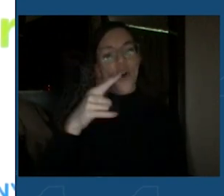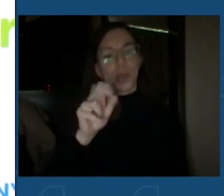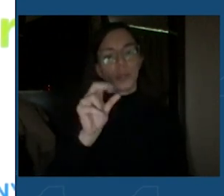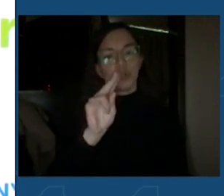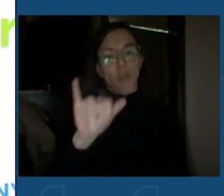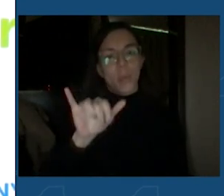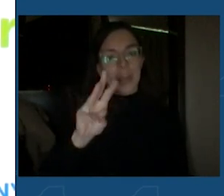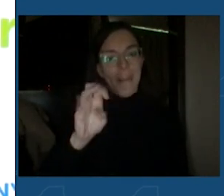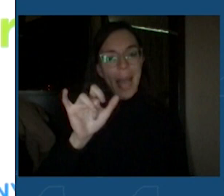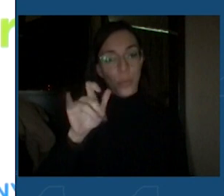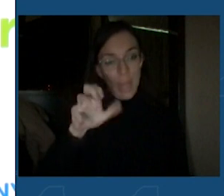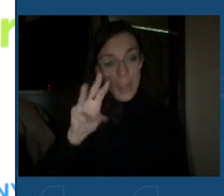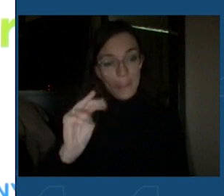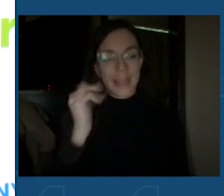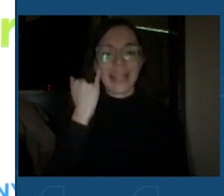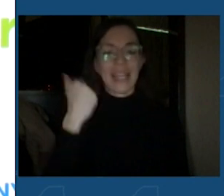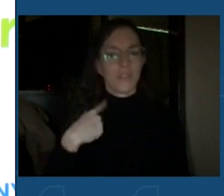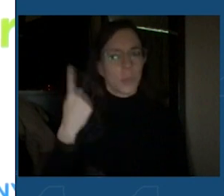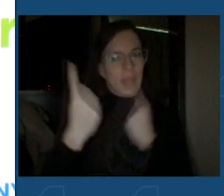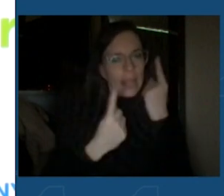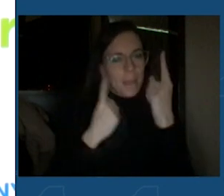I said, if you think about it,